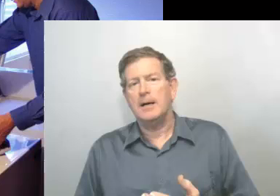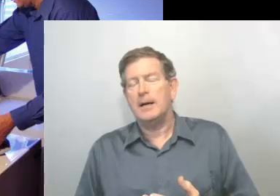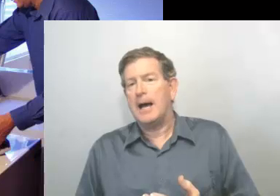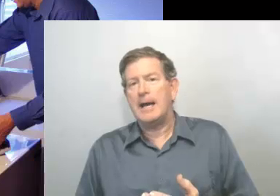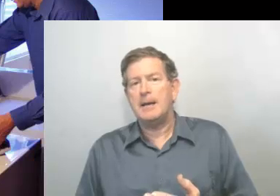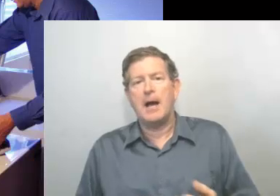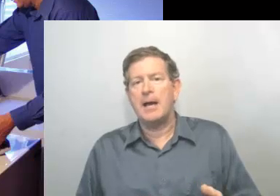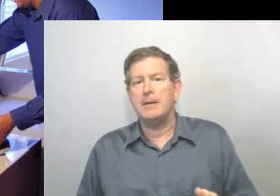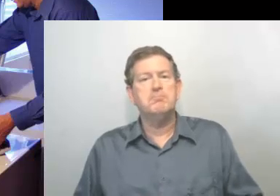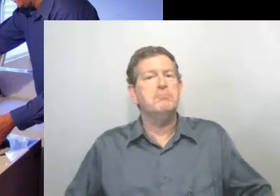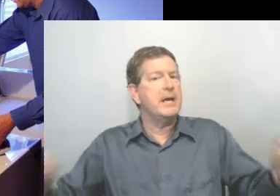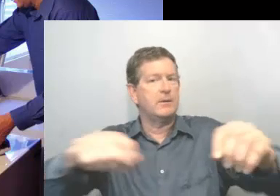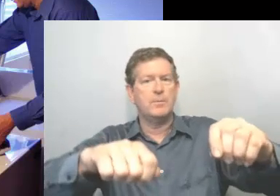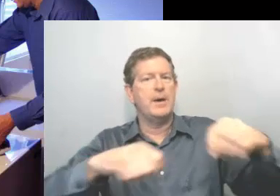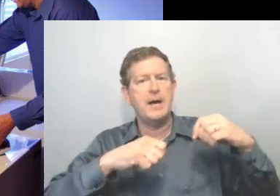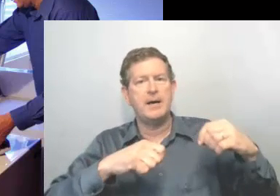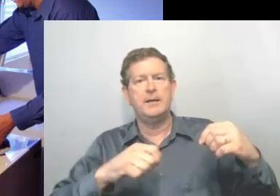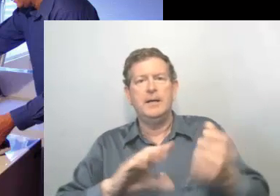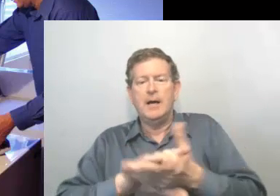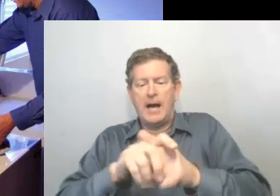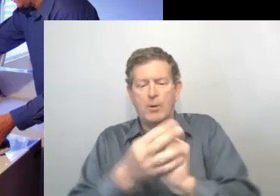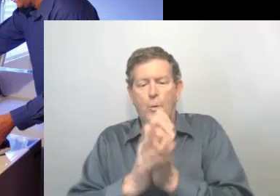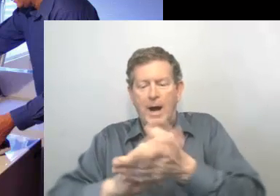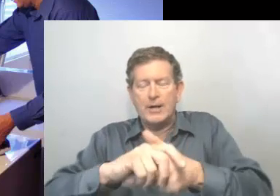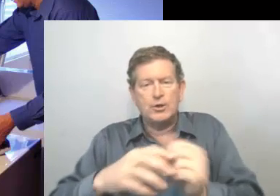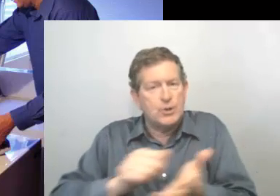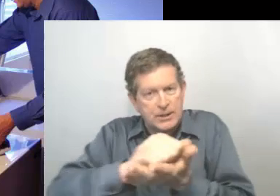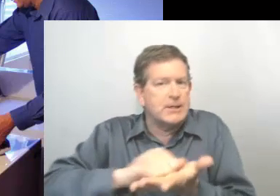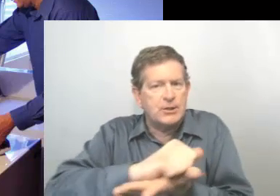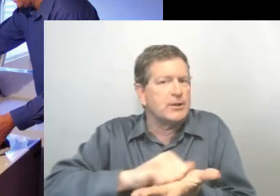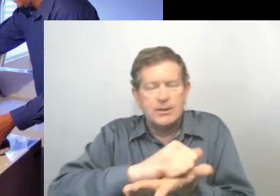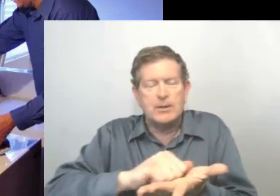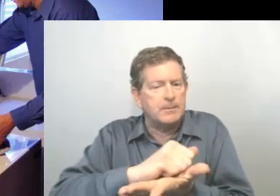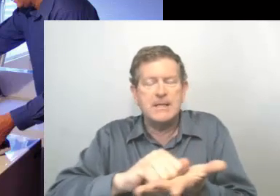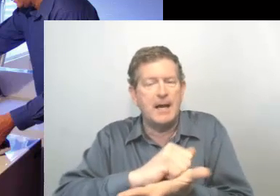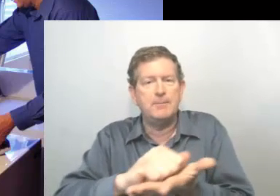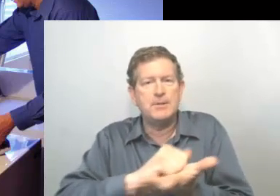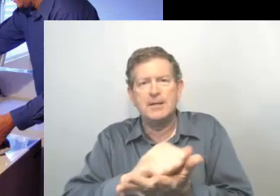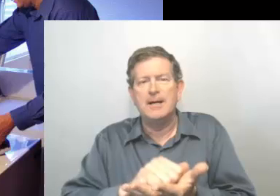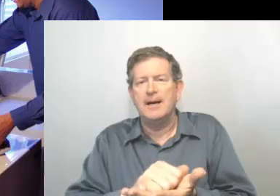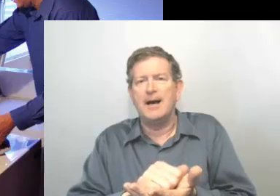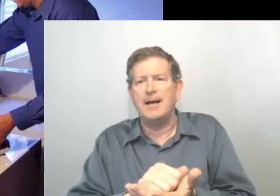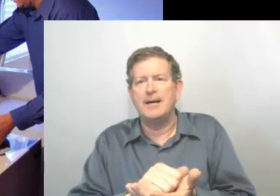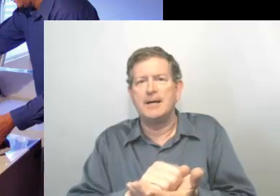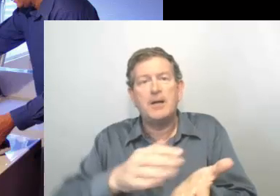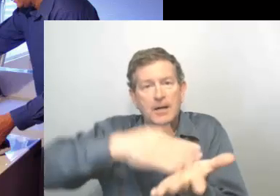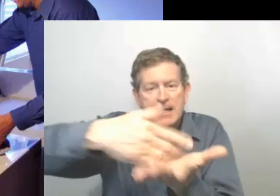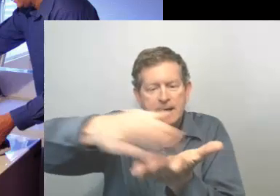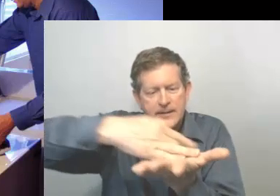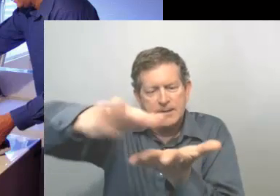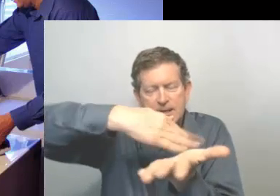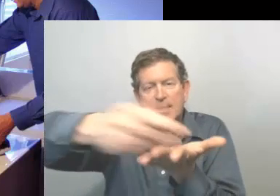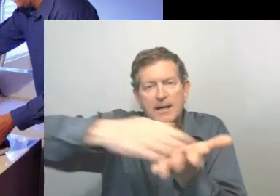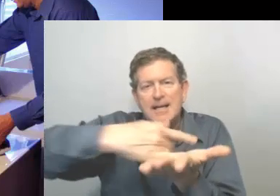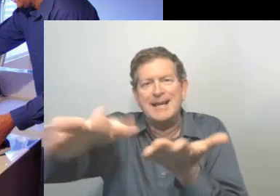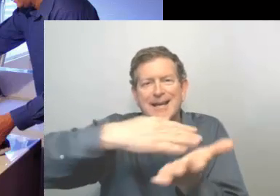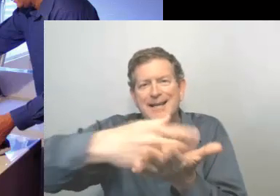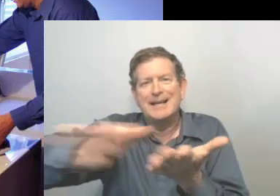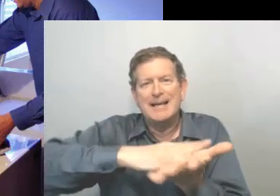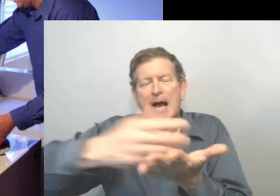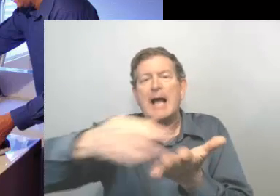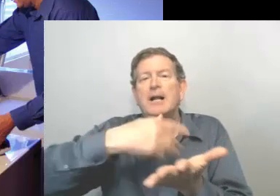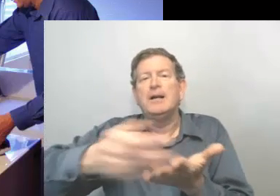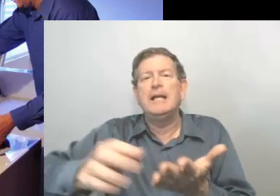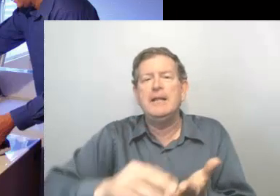home. I make the bed. I wash the dishes sometimes. I clean. This is to